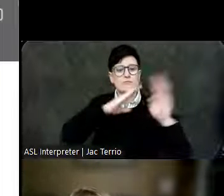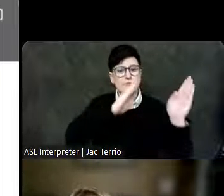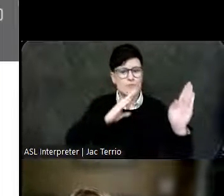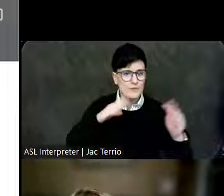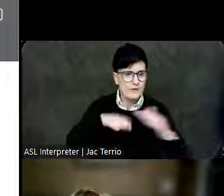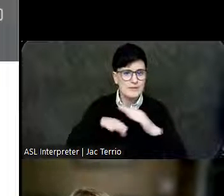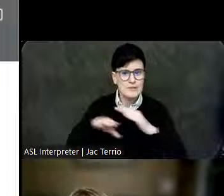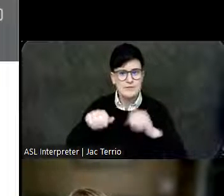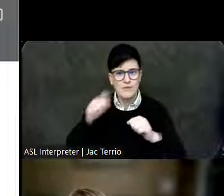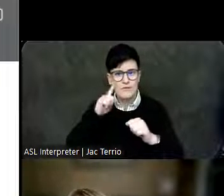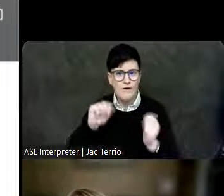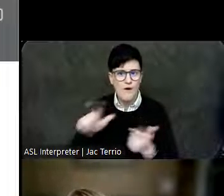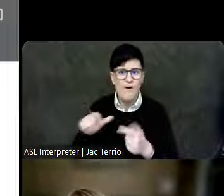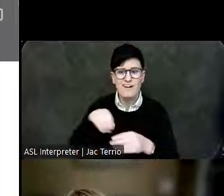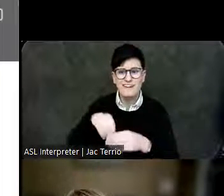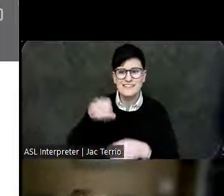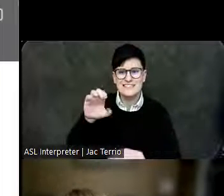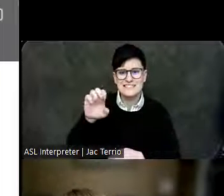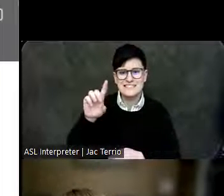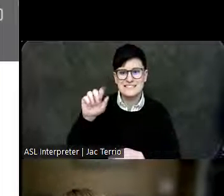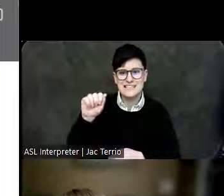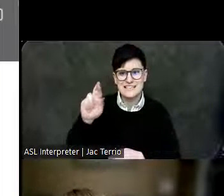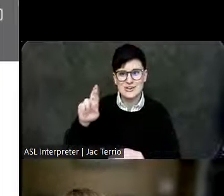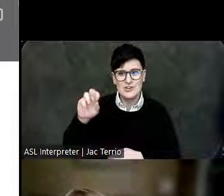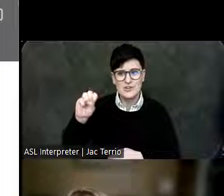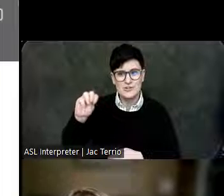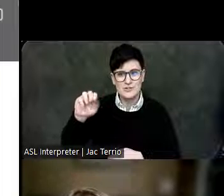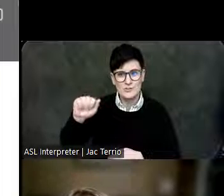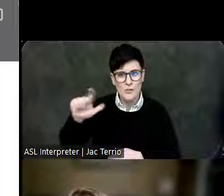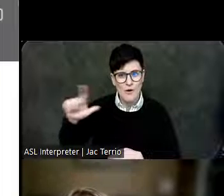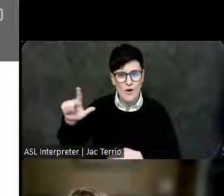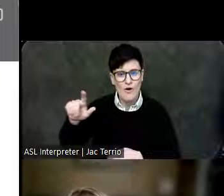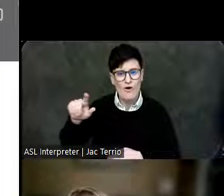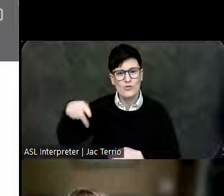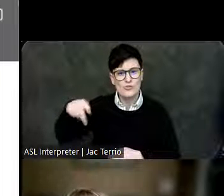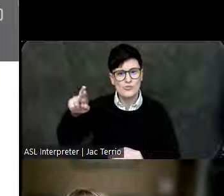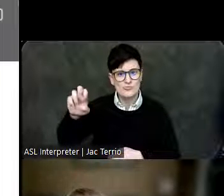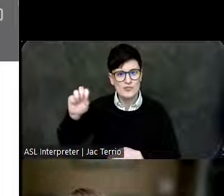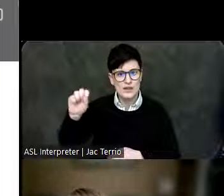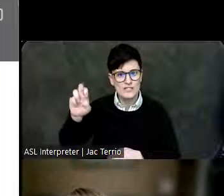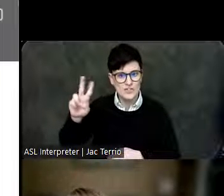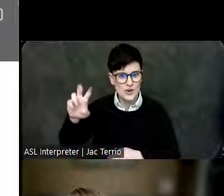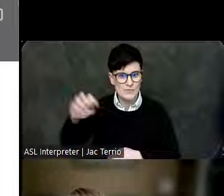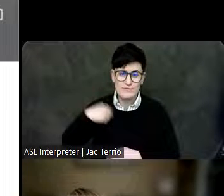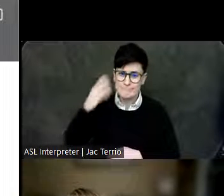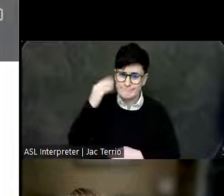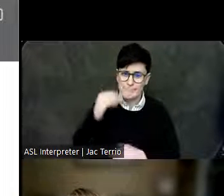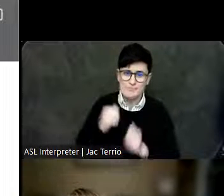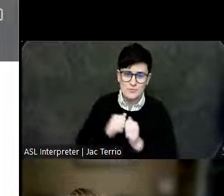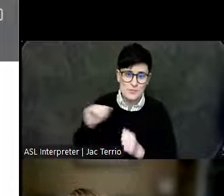And I've done that with Jack. It's a really beautiful trail, very wide, flat. There's a little bit of up and down